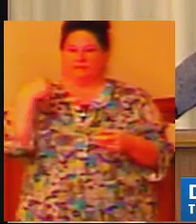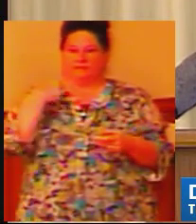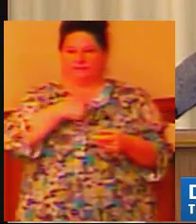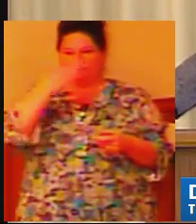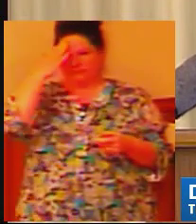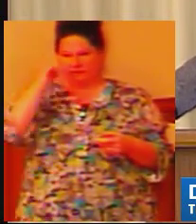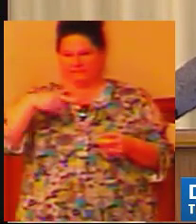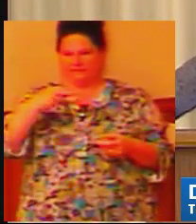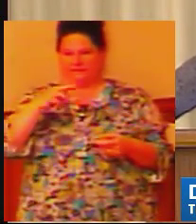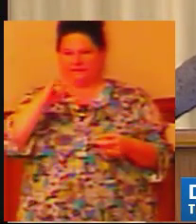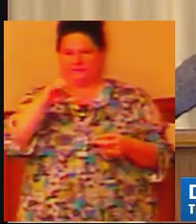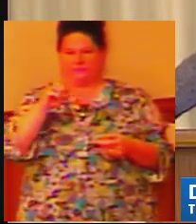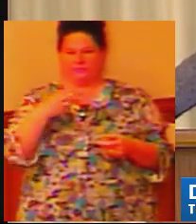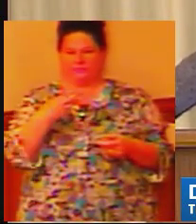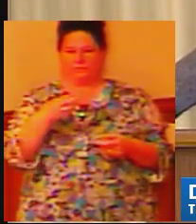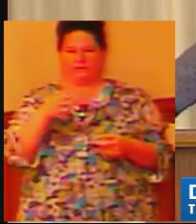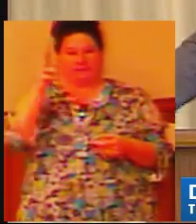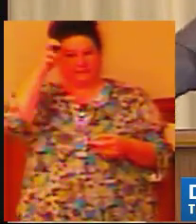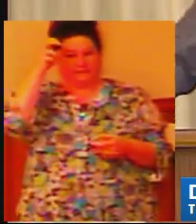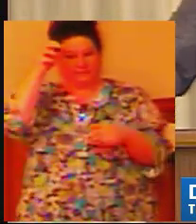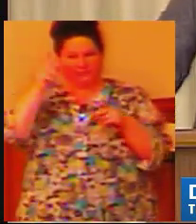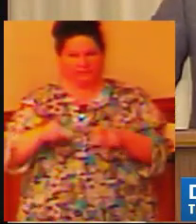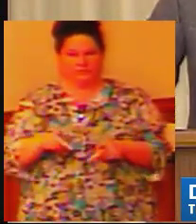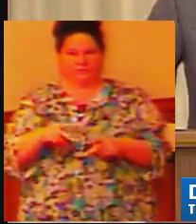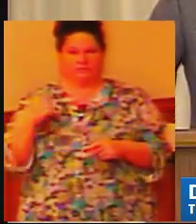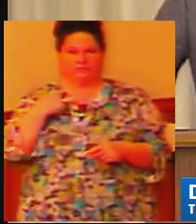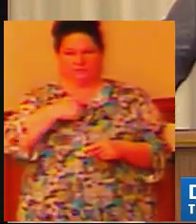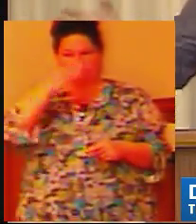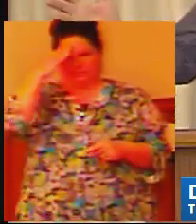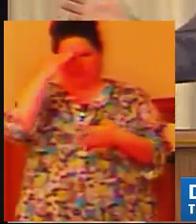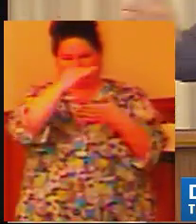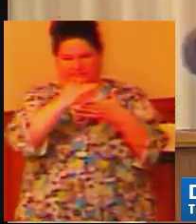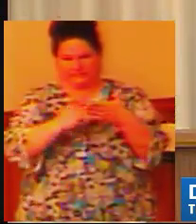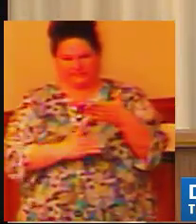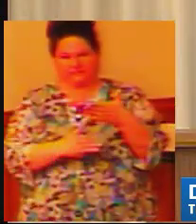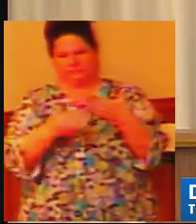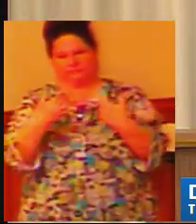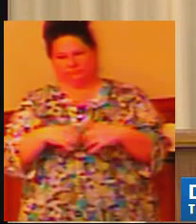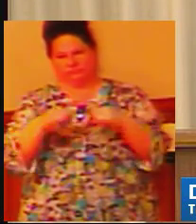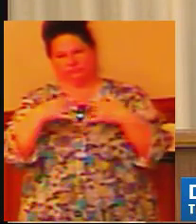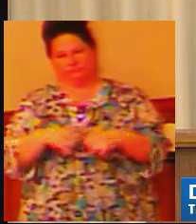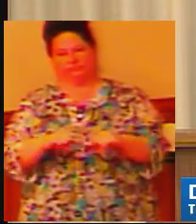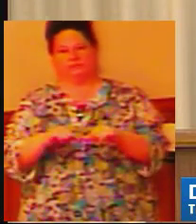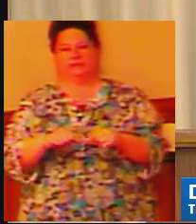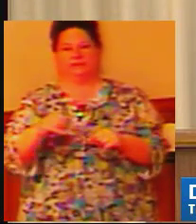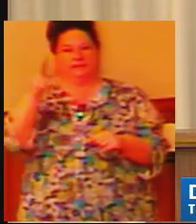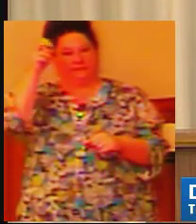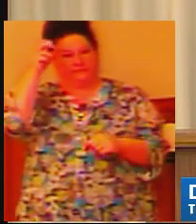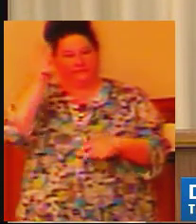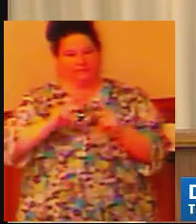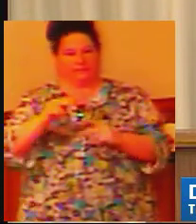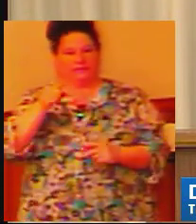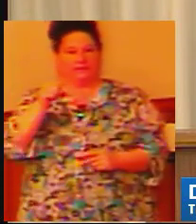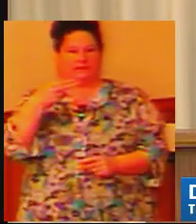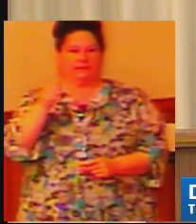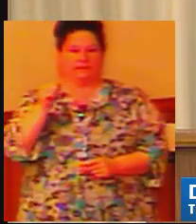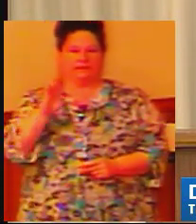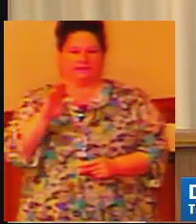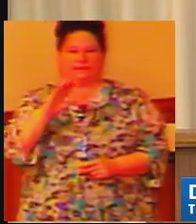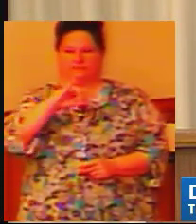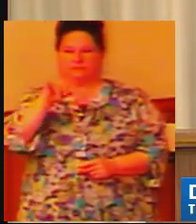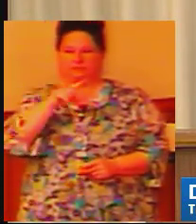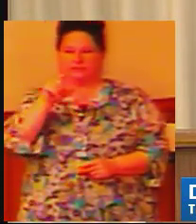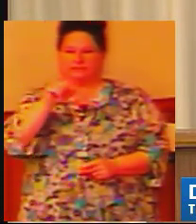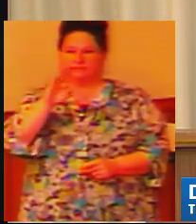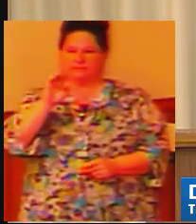evil person. We know that, you know, the list can go on and on and on of evil men. Ahab, Jezebel, he